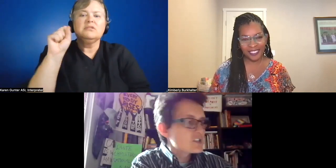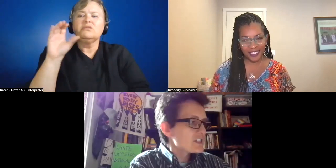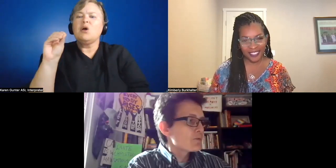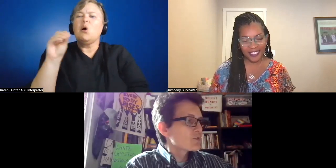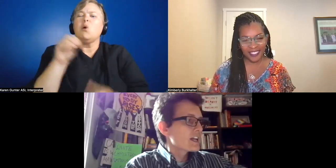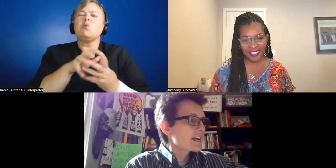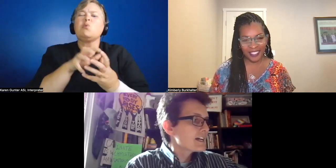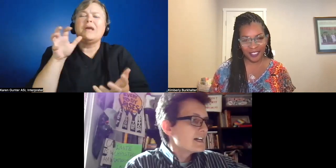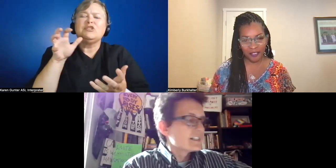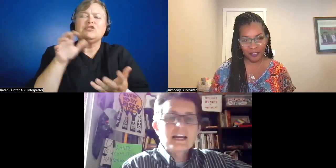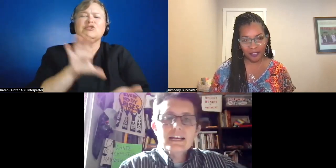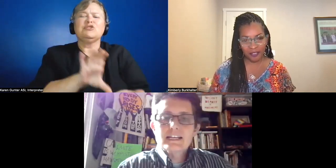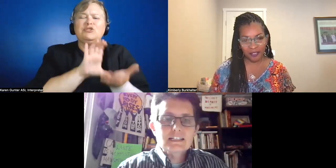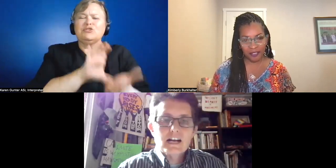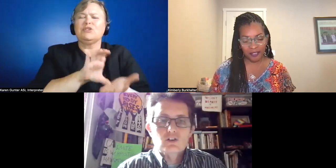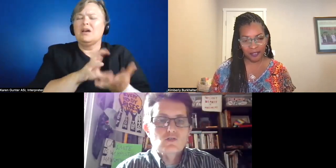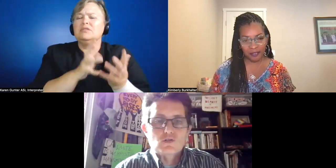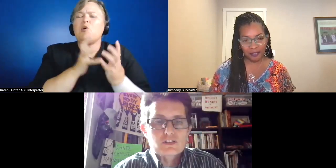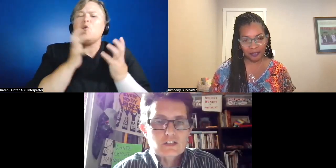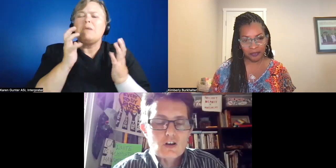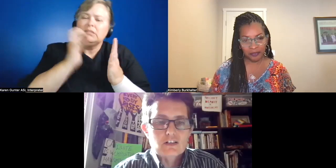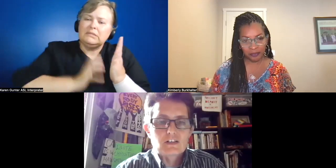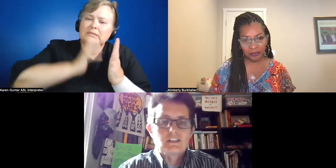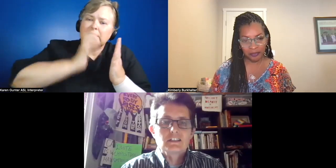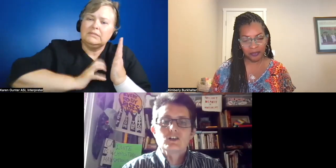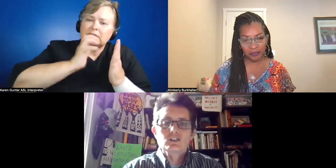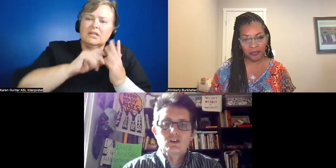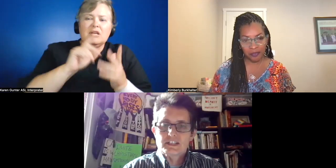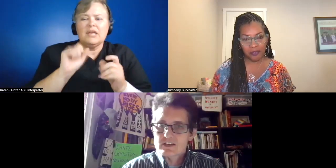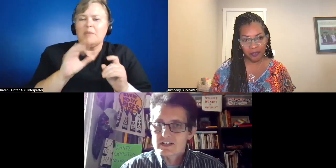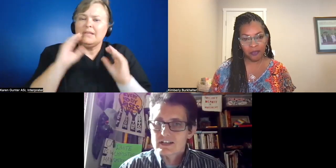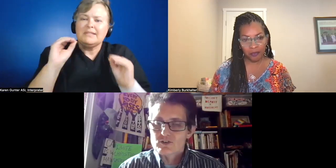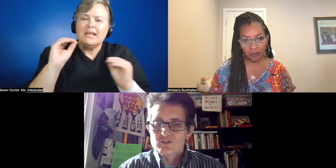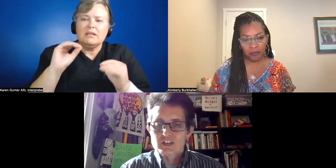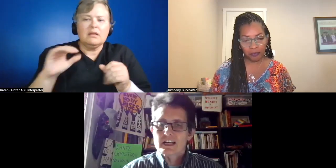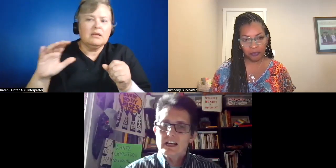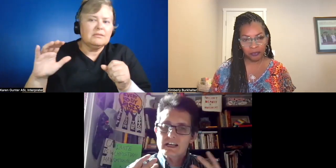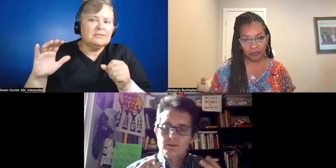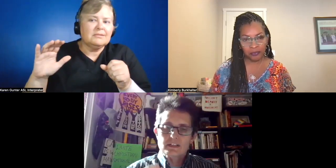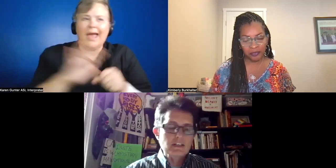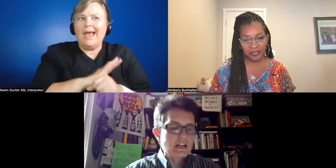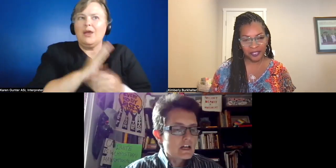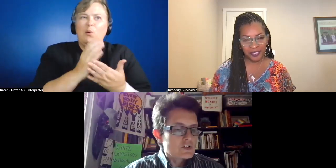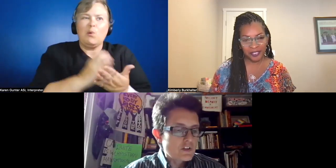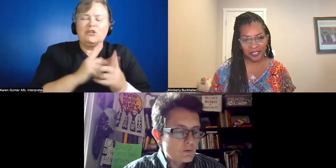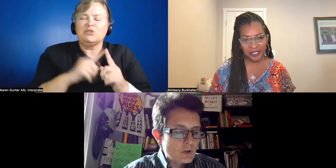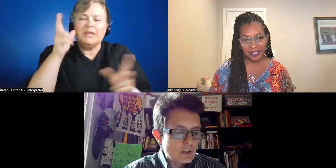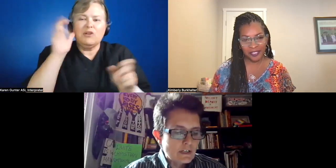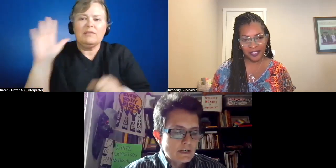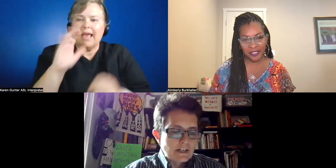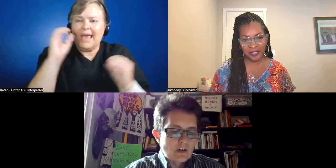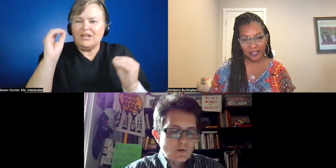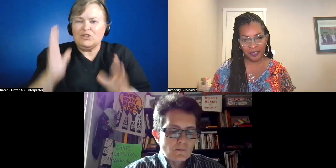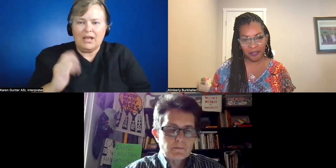It was like taking an entire course to talk to all these educators and hear what they said. So there